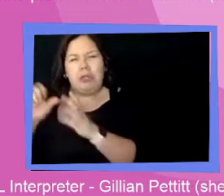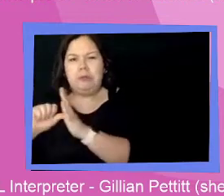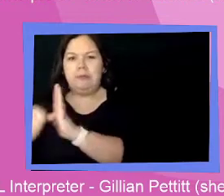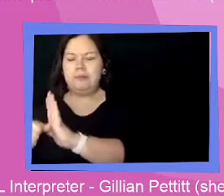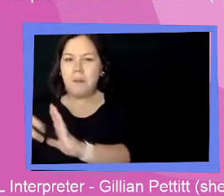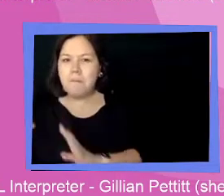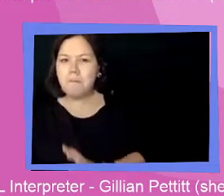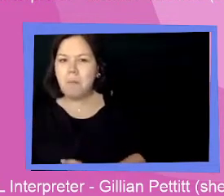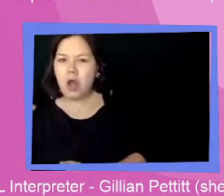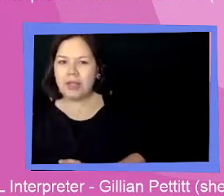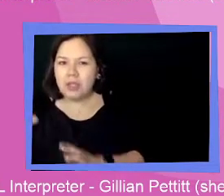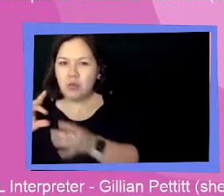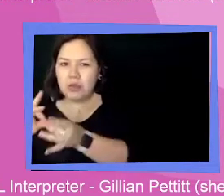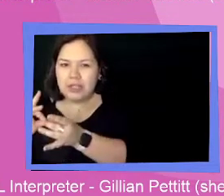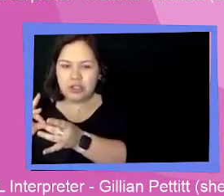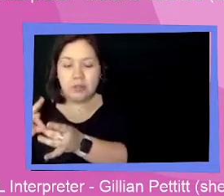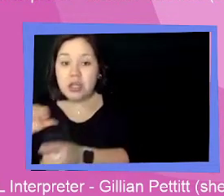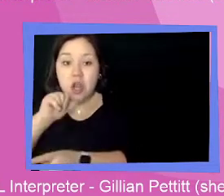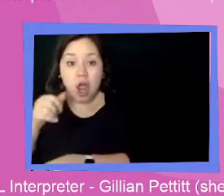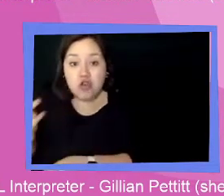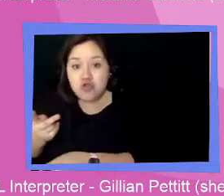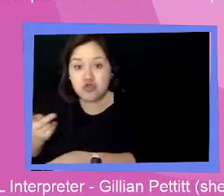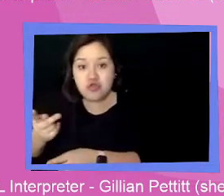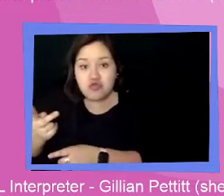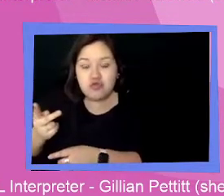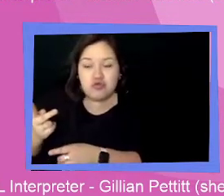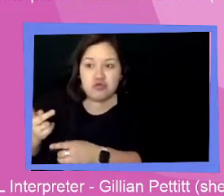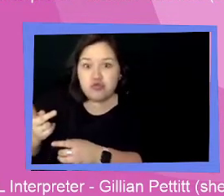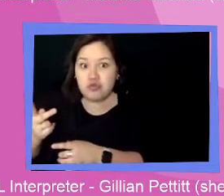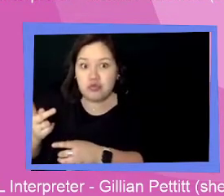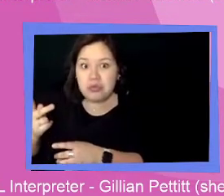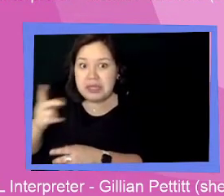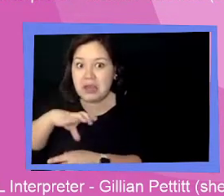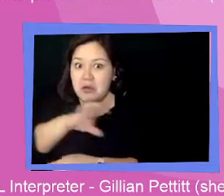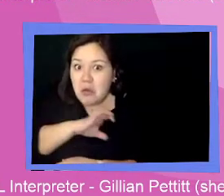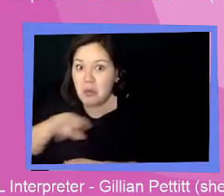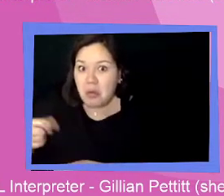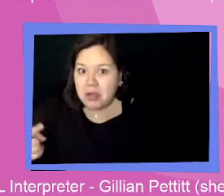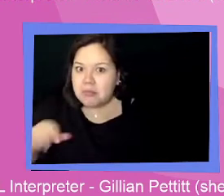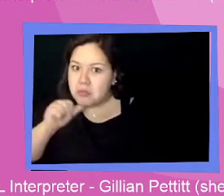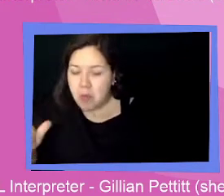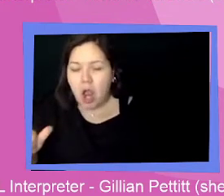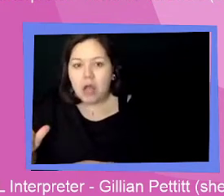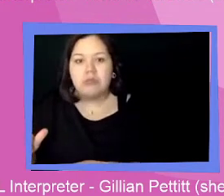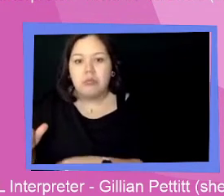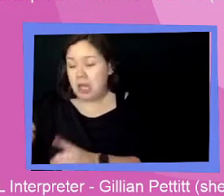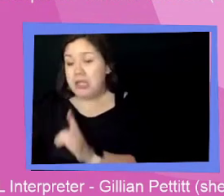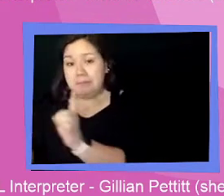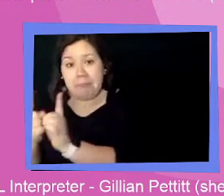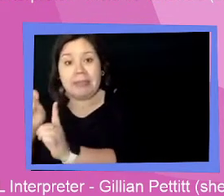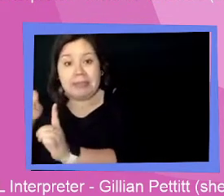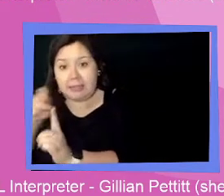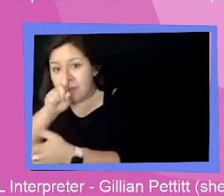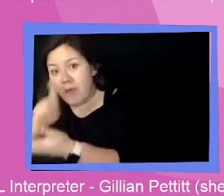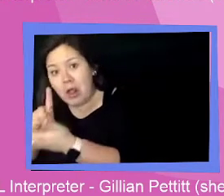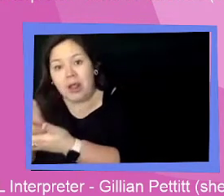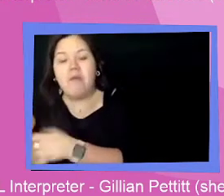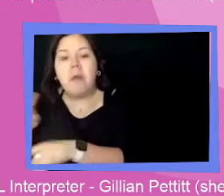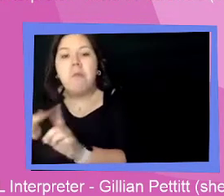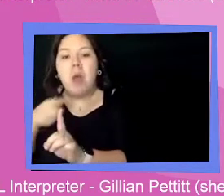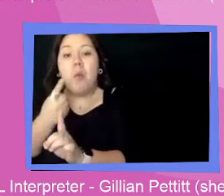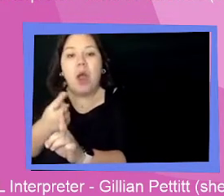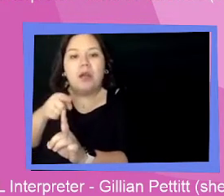is still between like two characters, but one of the characters happens to have like another relationship on the side, you know, like casually